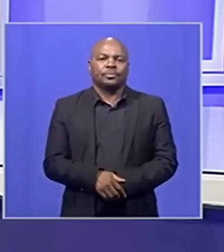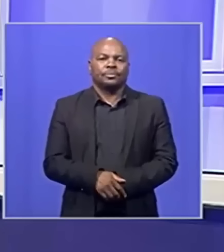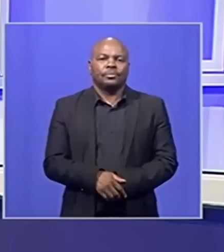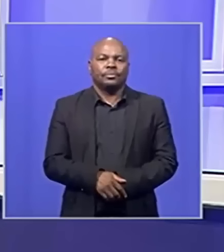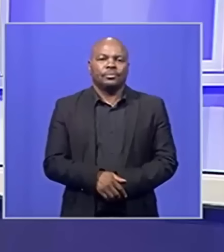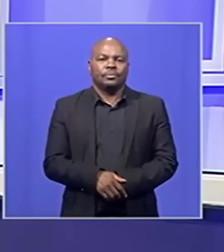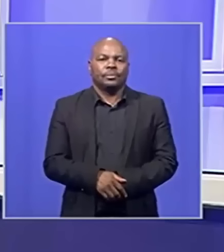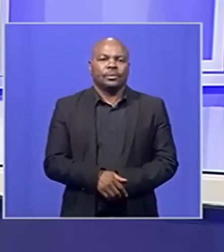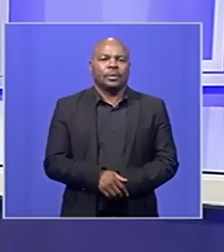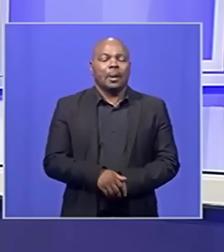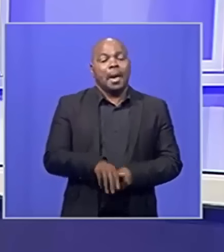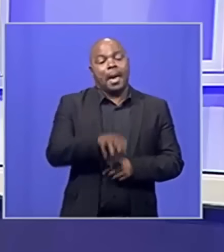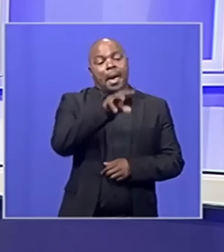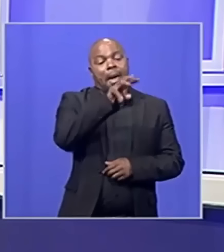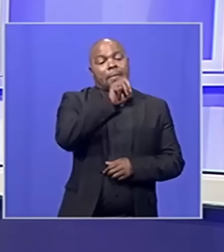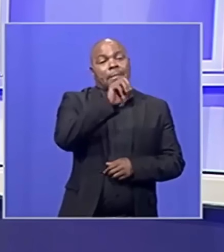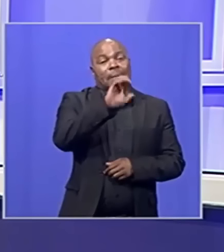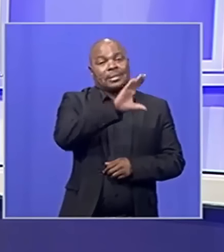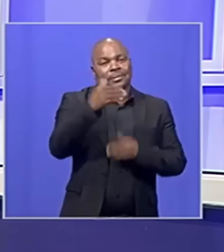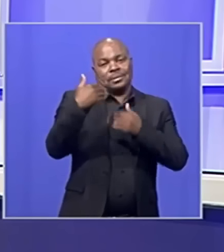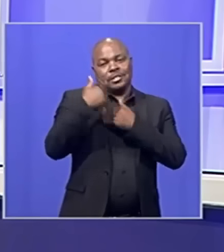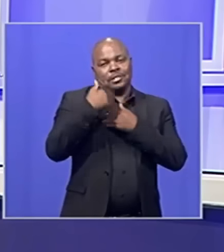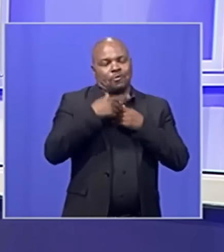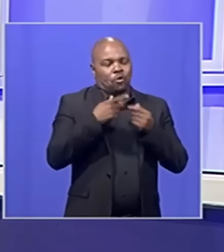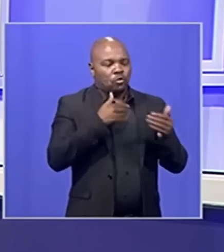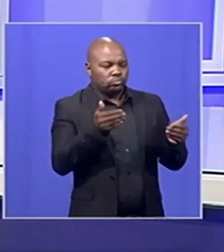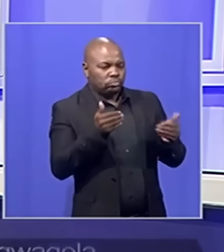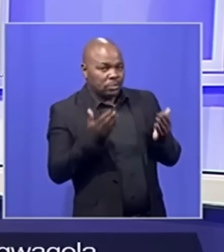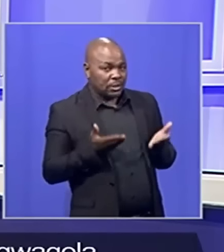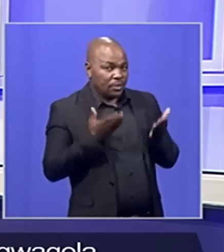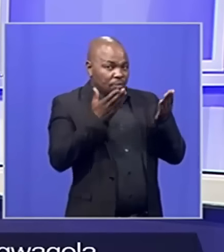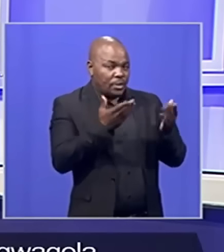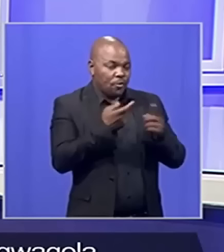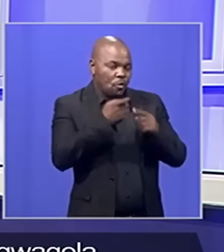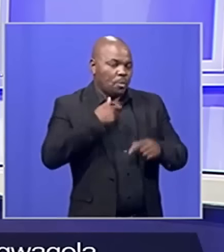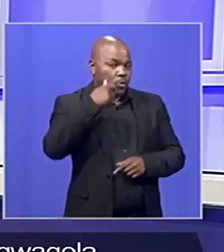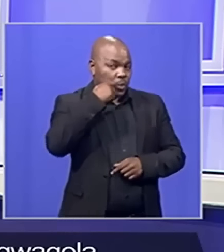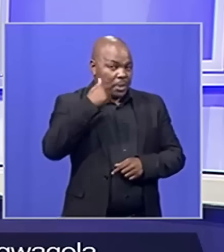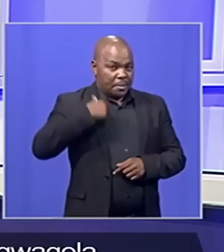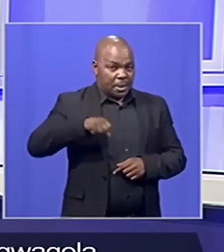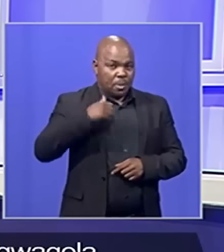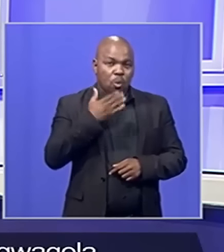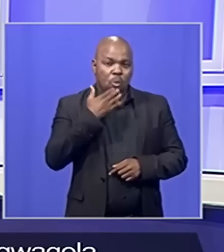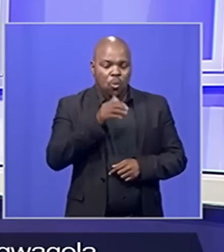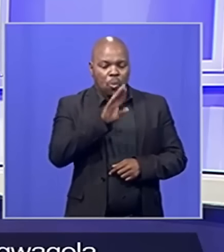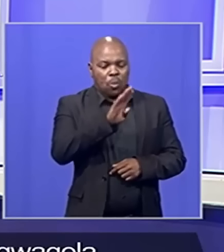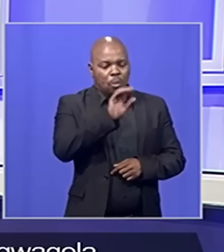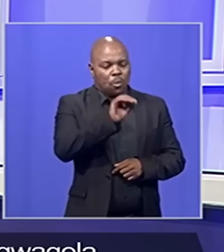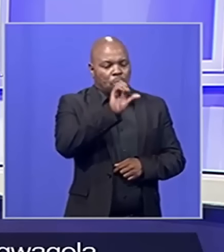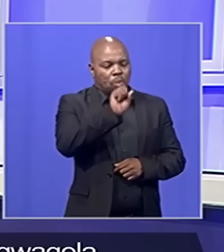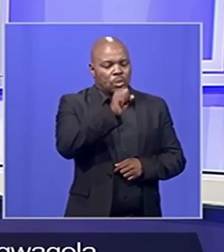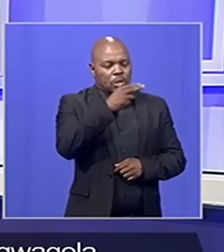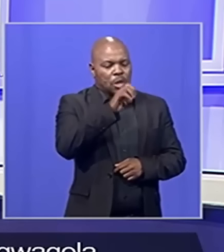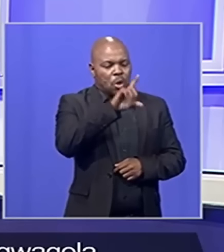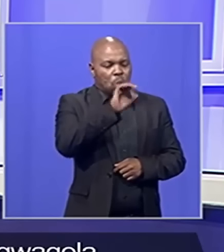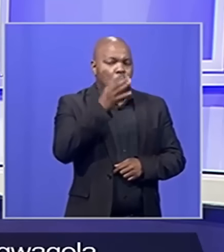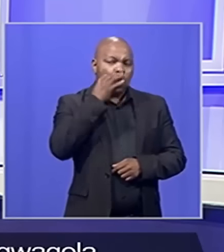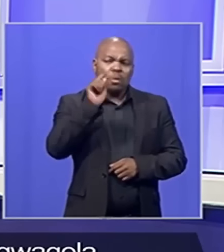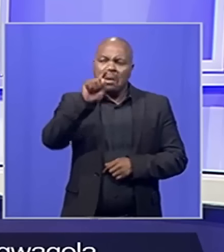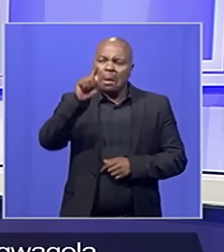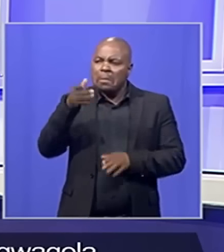leloko la komiti ya meyara lefapheng la ditirelo masepaleng wa Tshwane France Bushielo o bolela gore kabo ya mohlagase e bušeditšwe sekeng mafelong ao